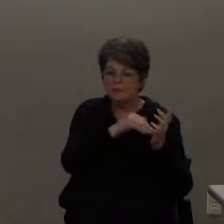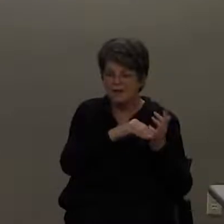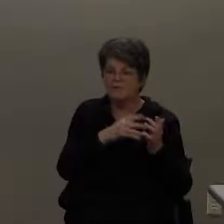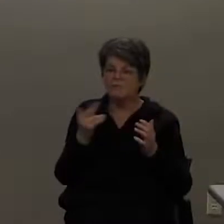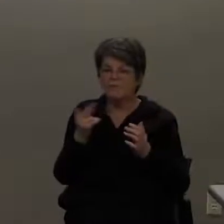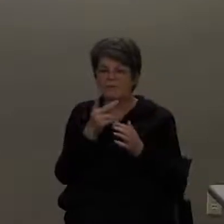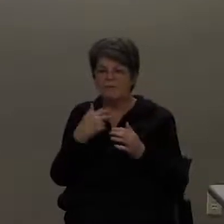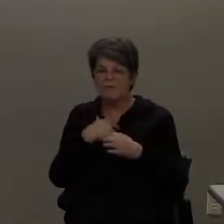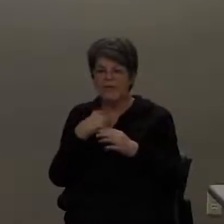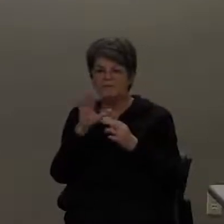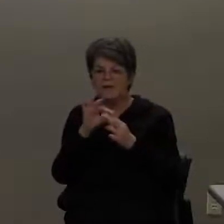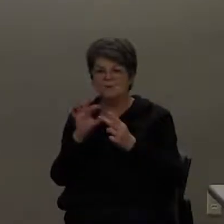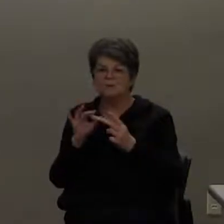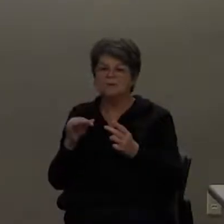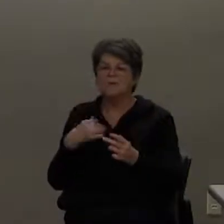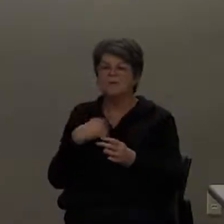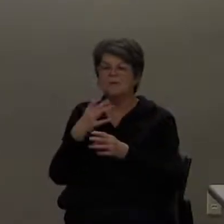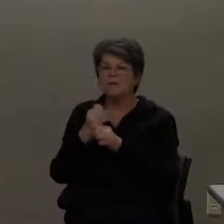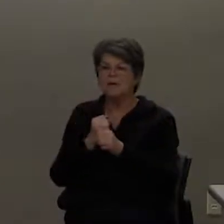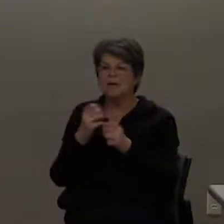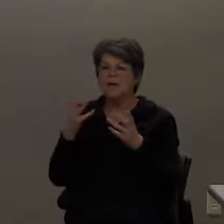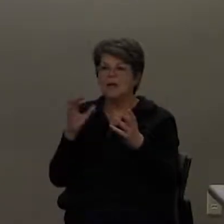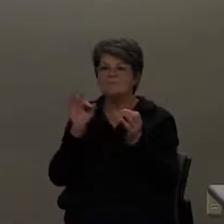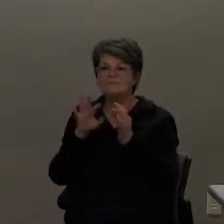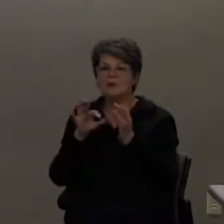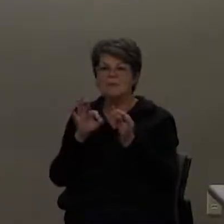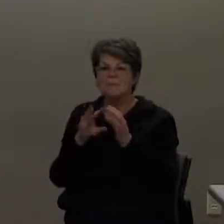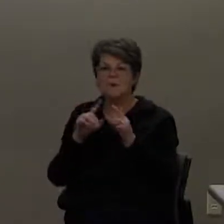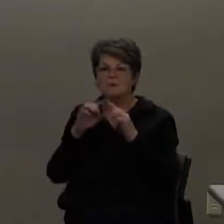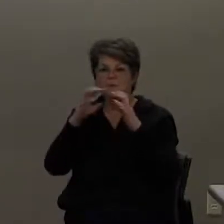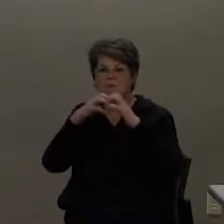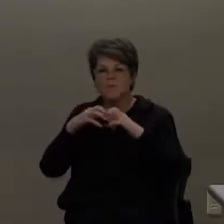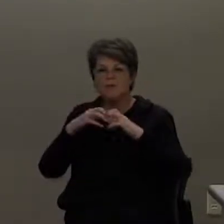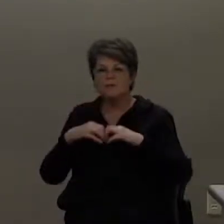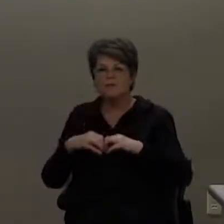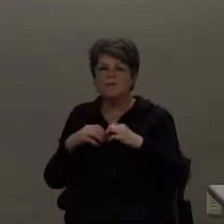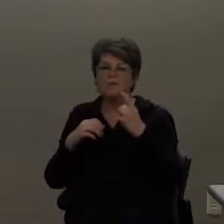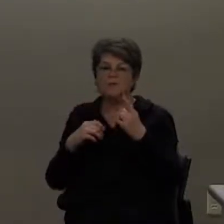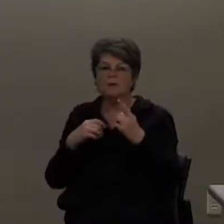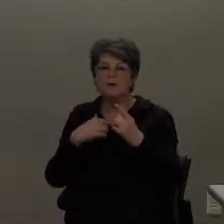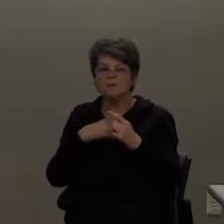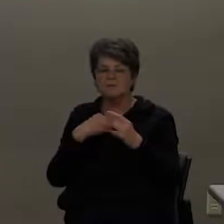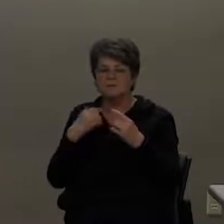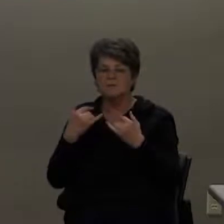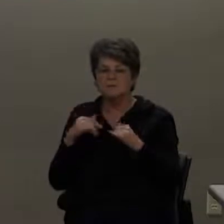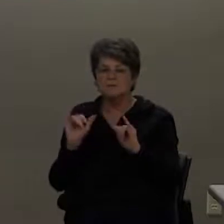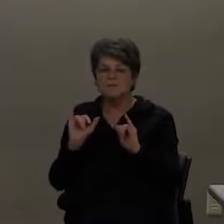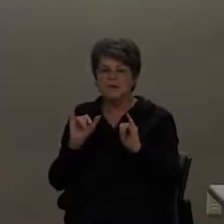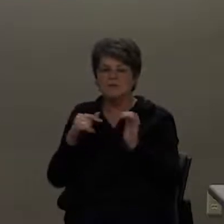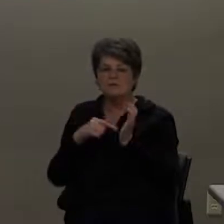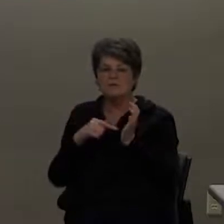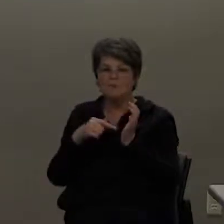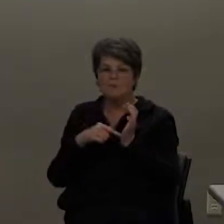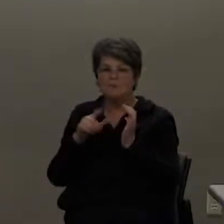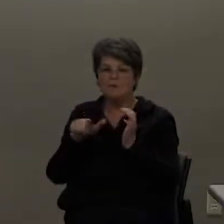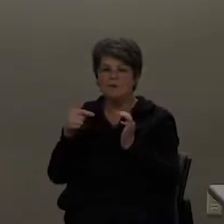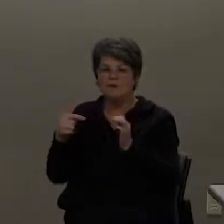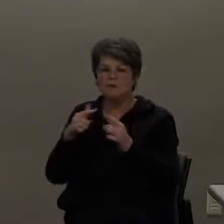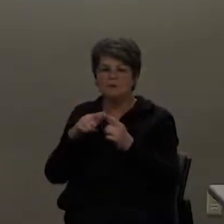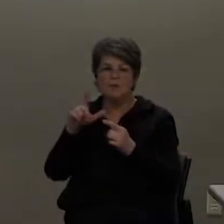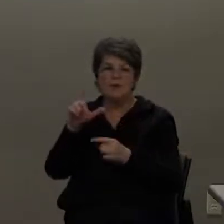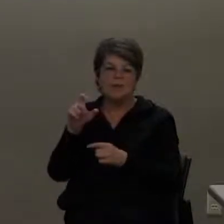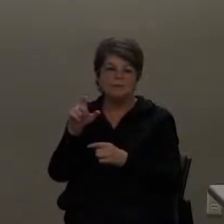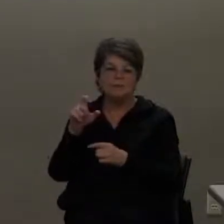And we got a lot of broker feedback, and you know, to boil this down to a couple of thoughts is, one is we remain to be an affordable alternative to